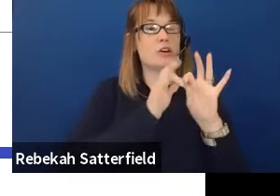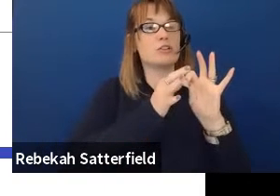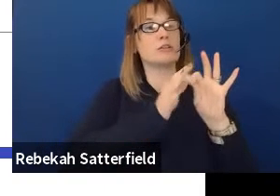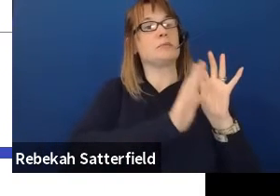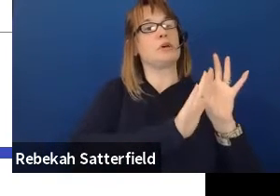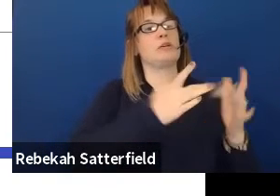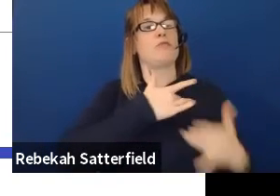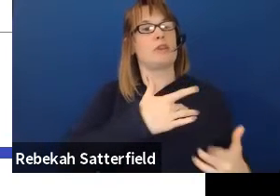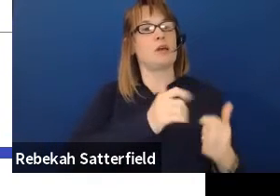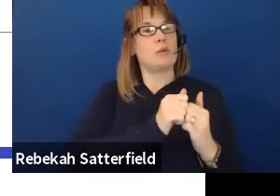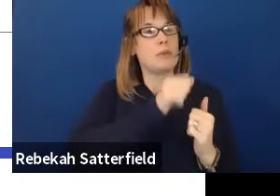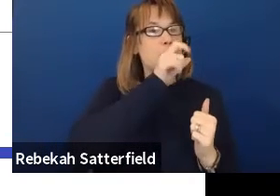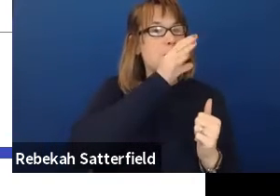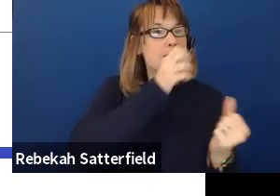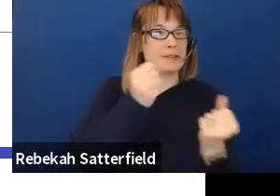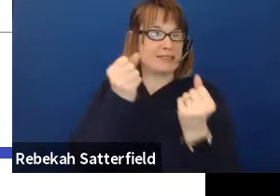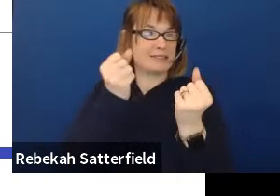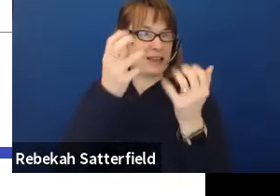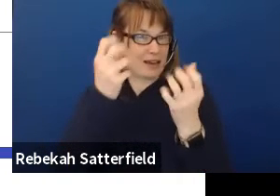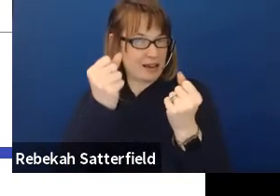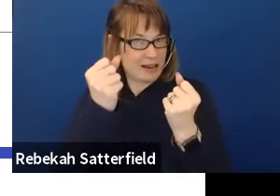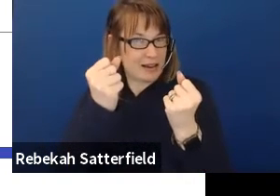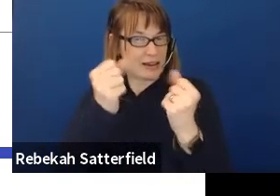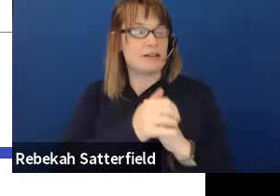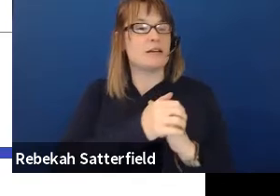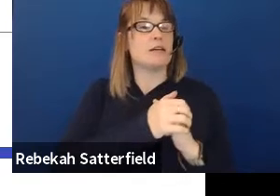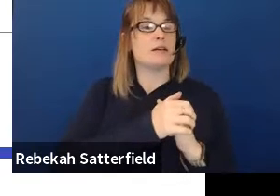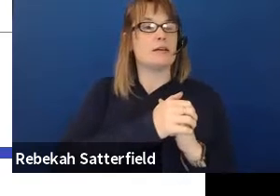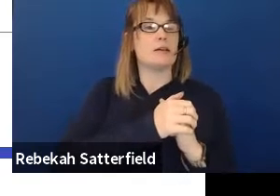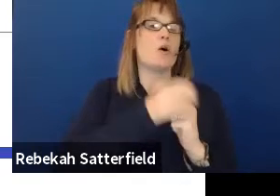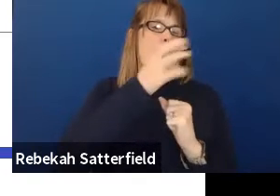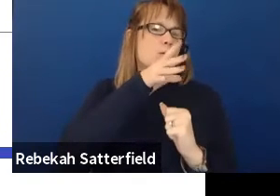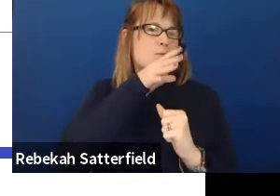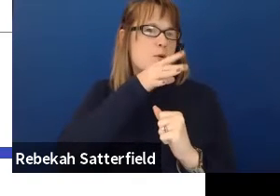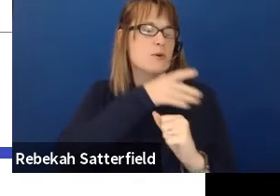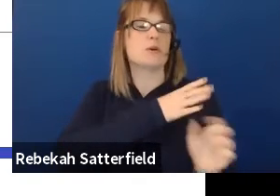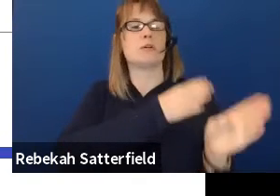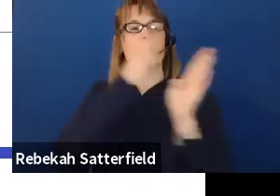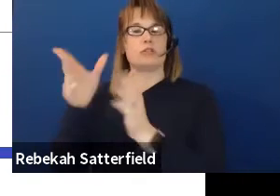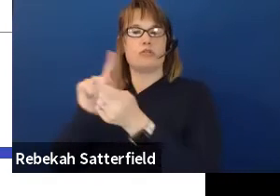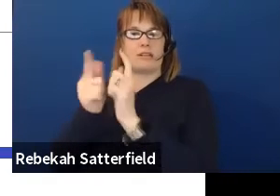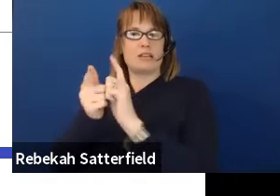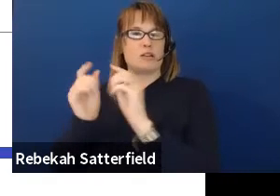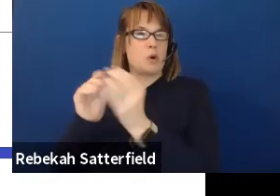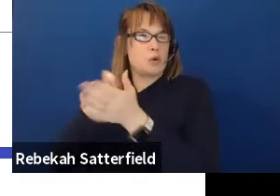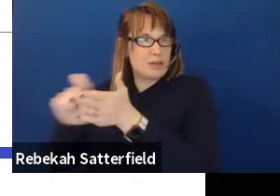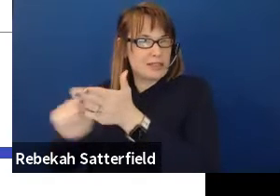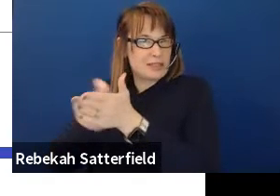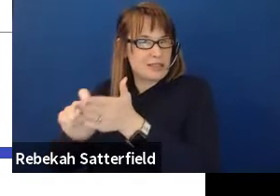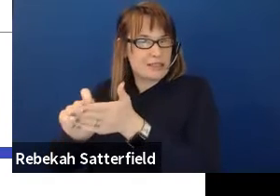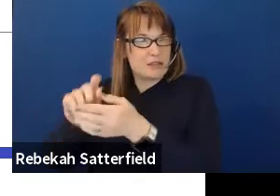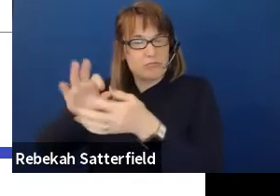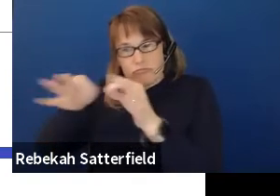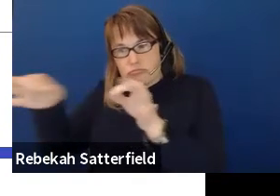refers to the oral word signed or spoken, while translation refers to written communications.